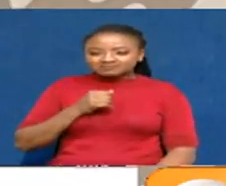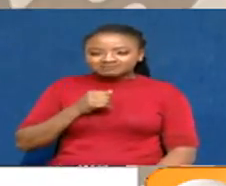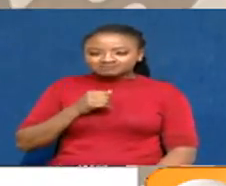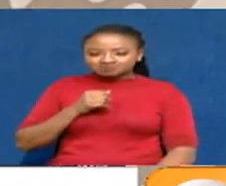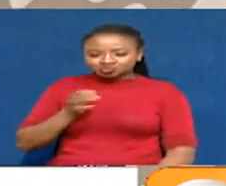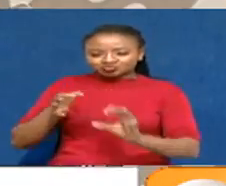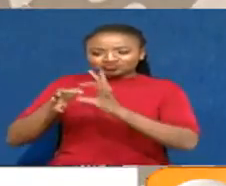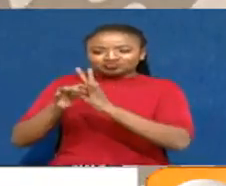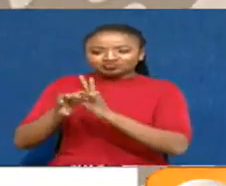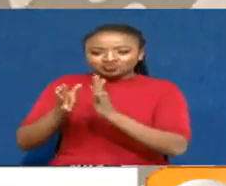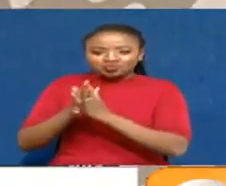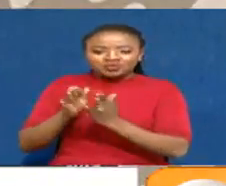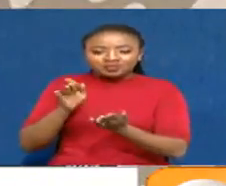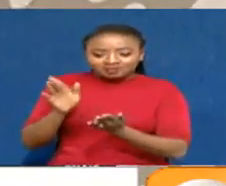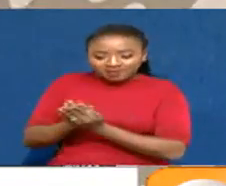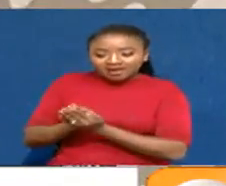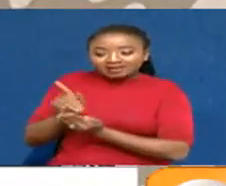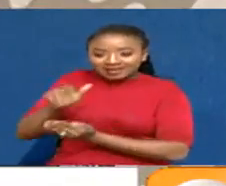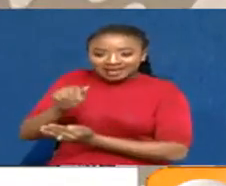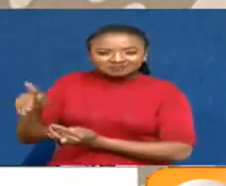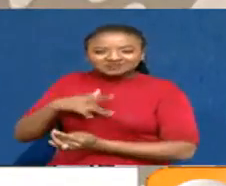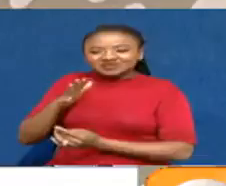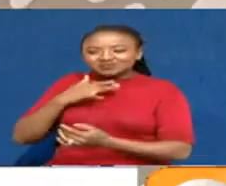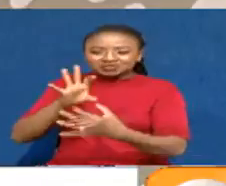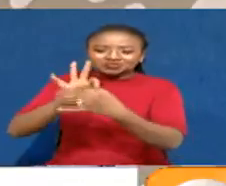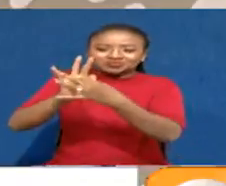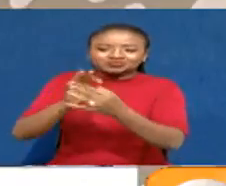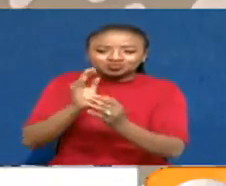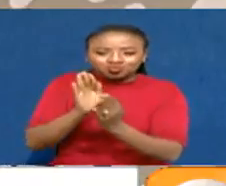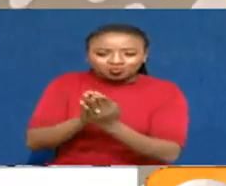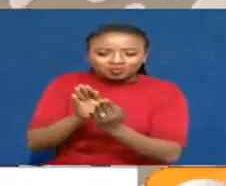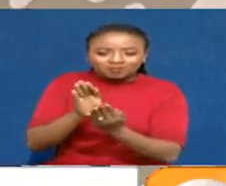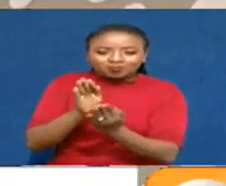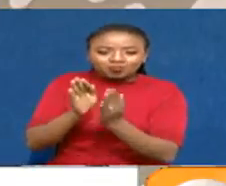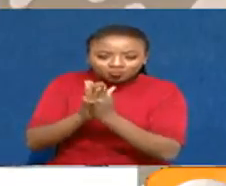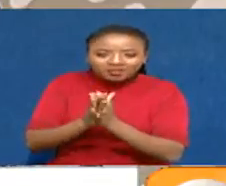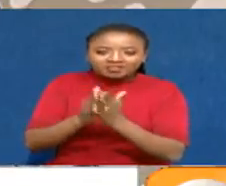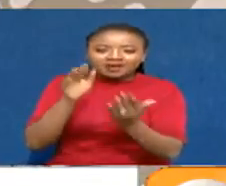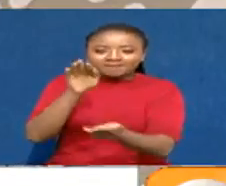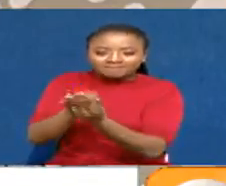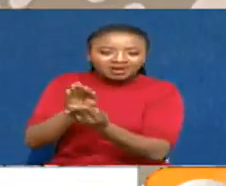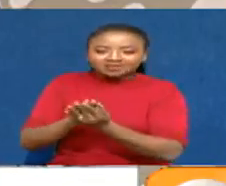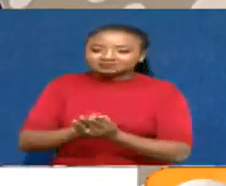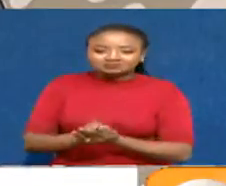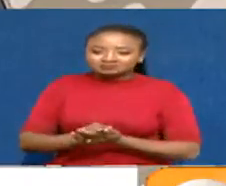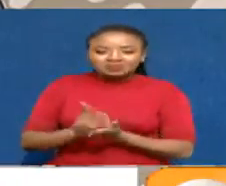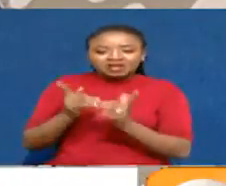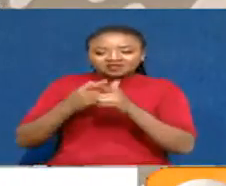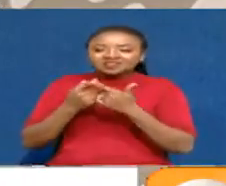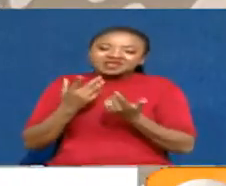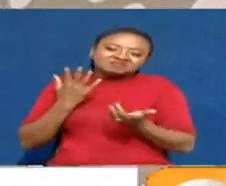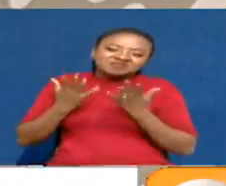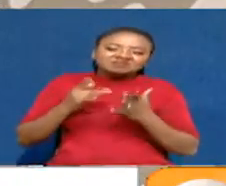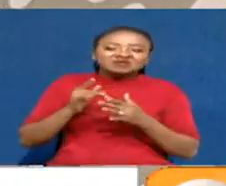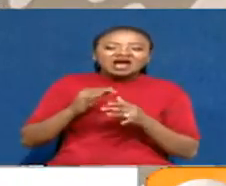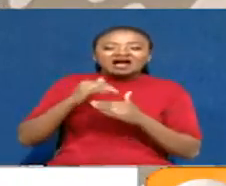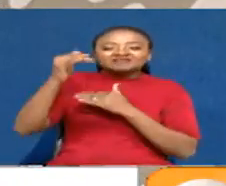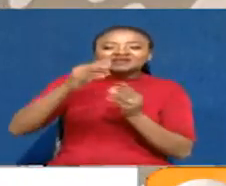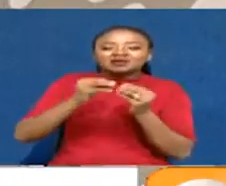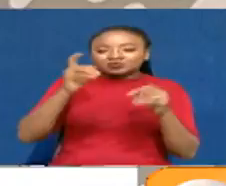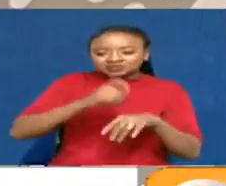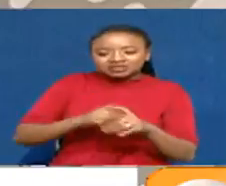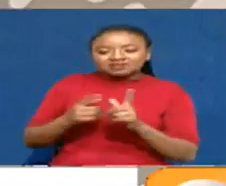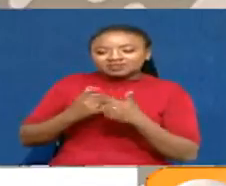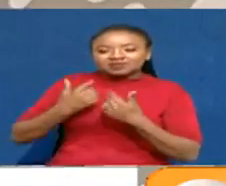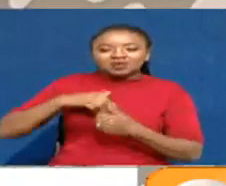be attached to a bank. Then by that time we'll also as a country have best practices that can enable one to be on